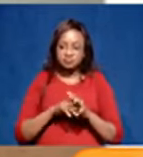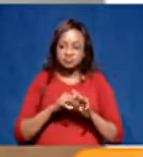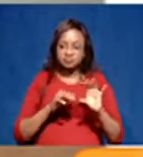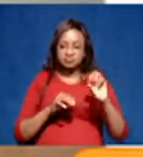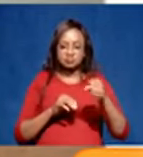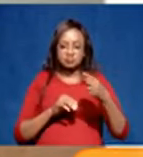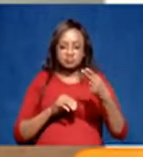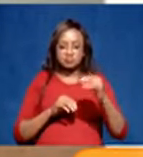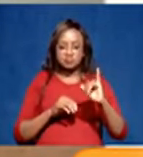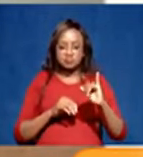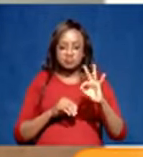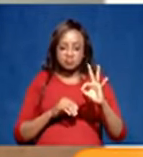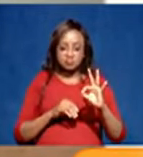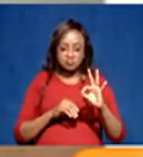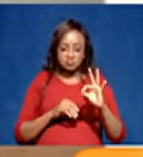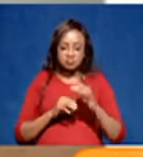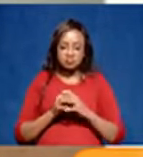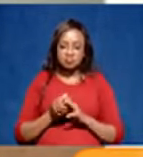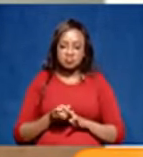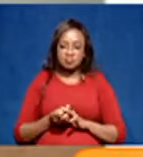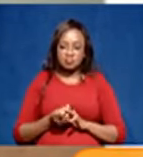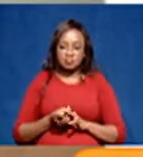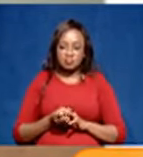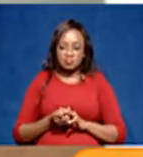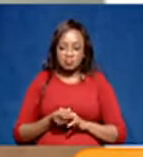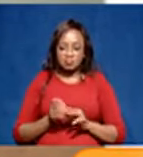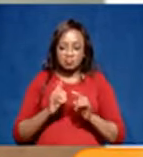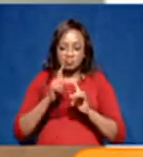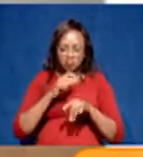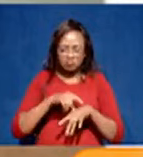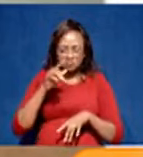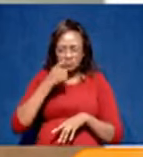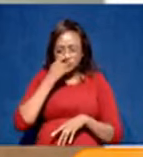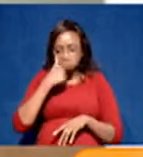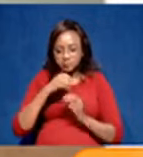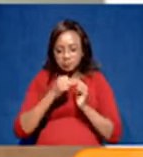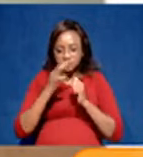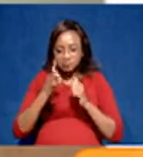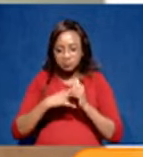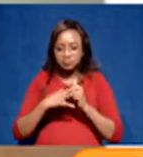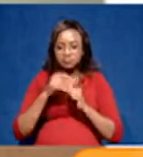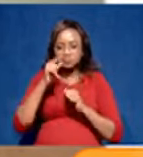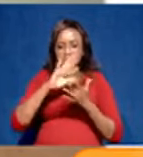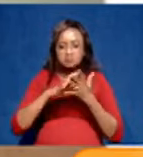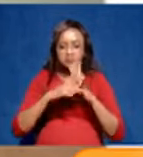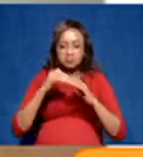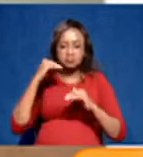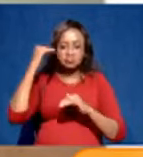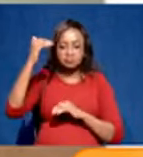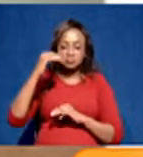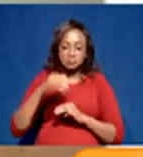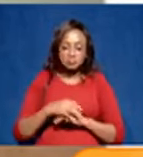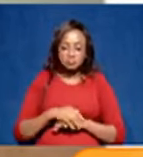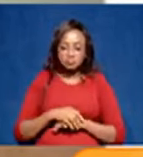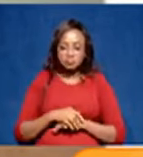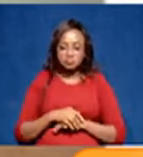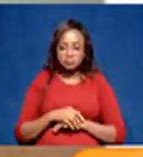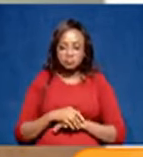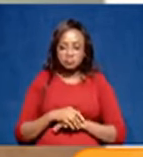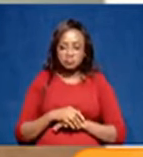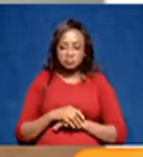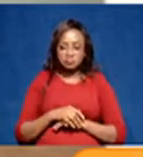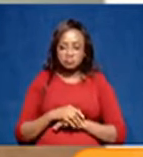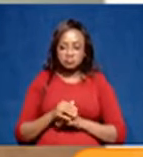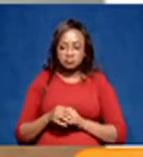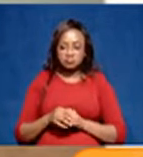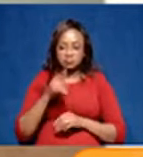But when you attain the age of 18, then you become an adult. It is not SHA that is putting that in place. It is there mm-hmm. in the country. You get